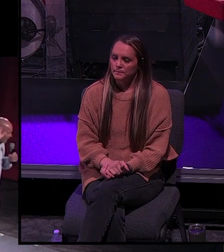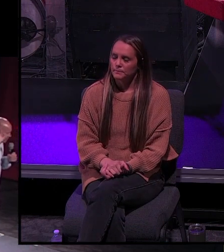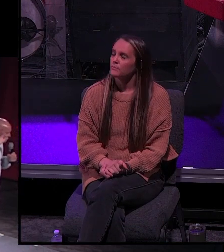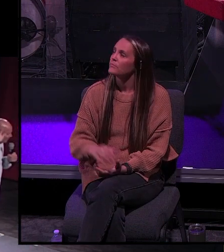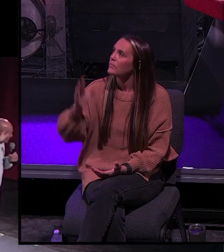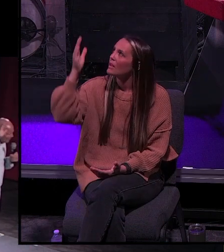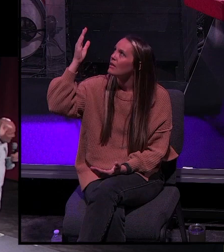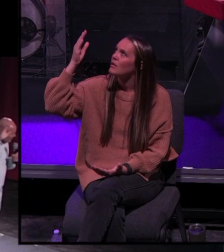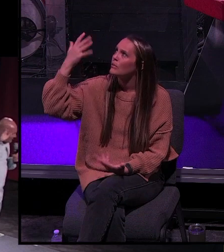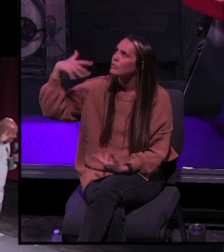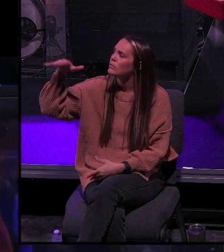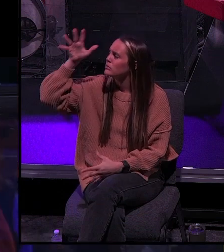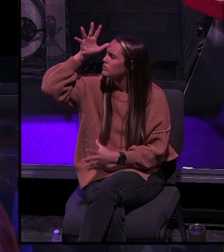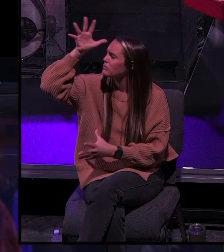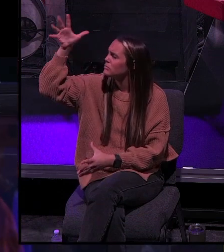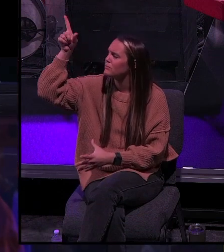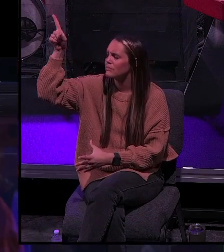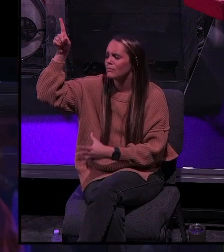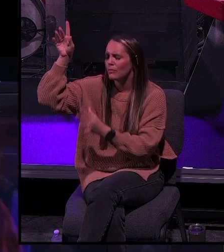Heavenly Father, you are worthy.